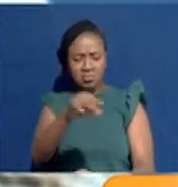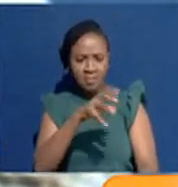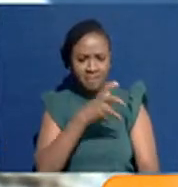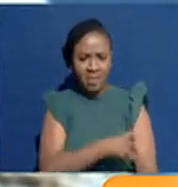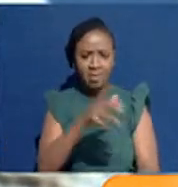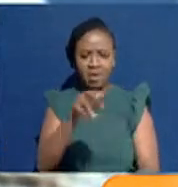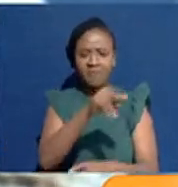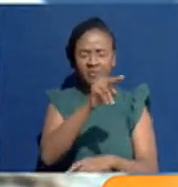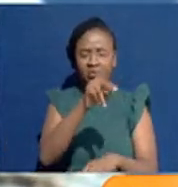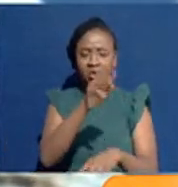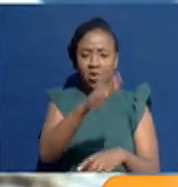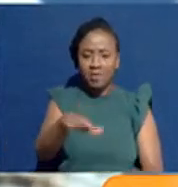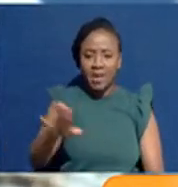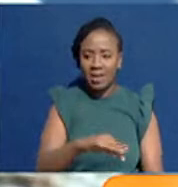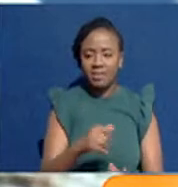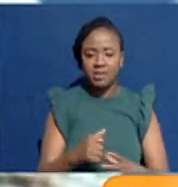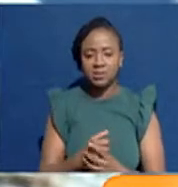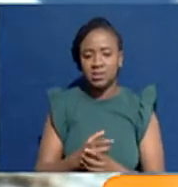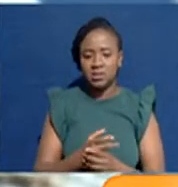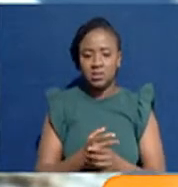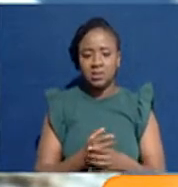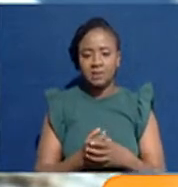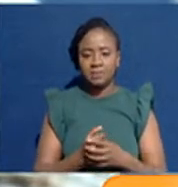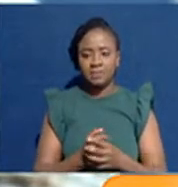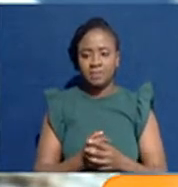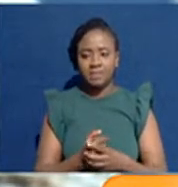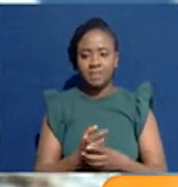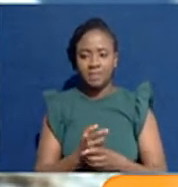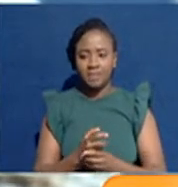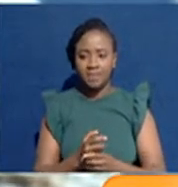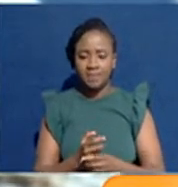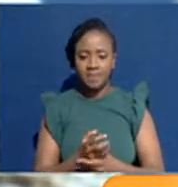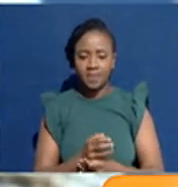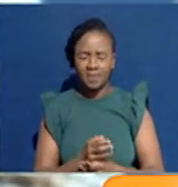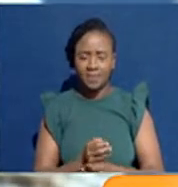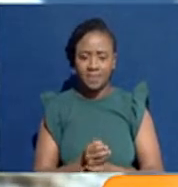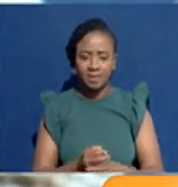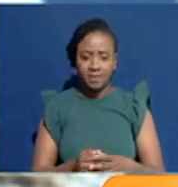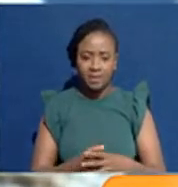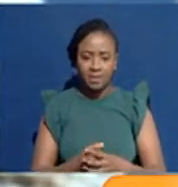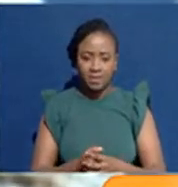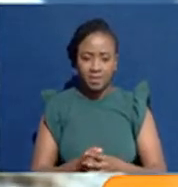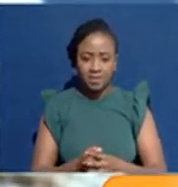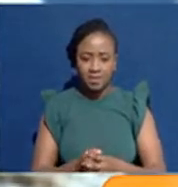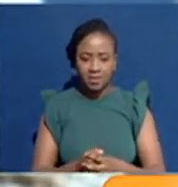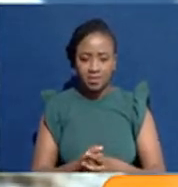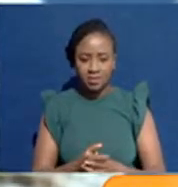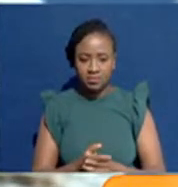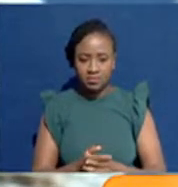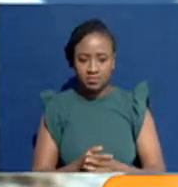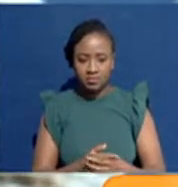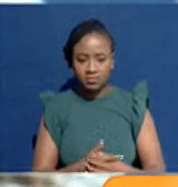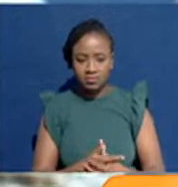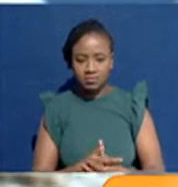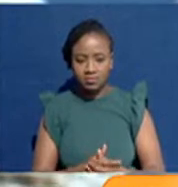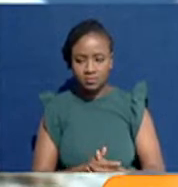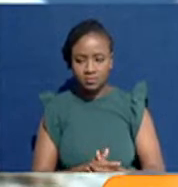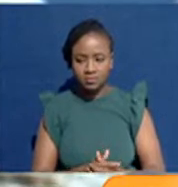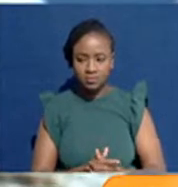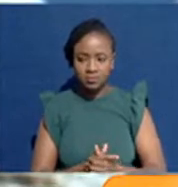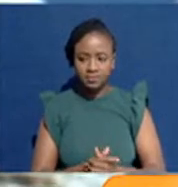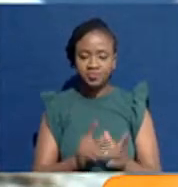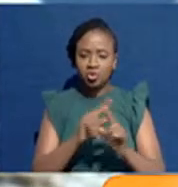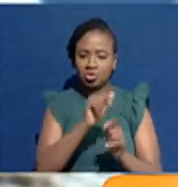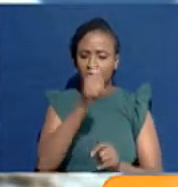also, you marry it with something I heard the CS for Interior saying, threatening a judge that even if he